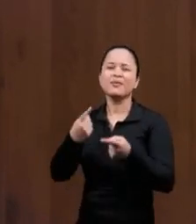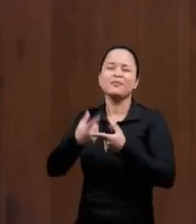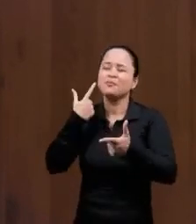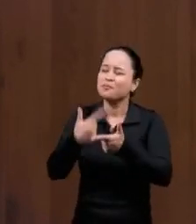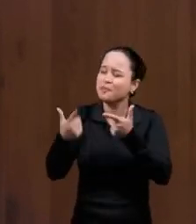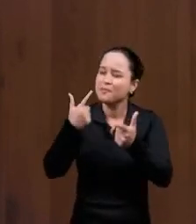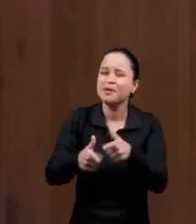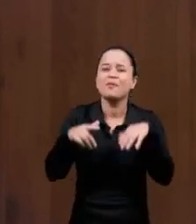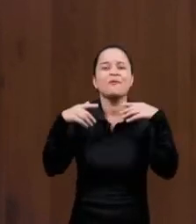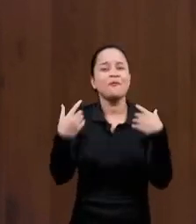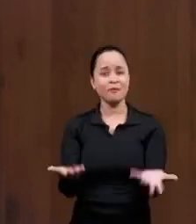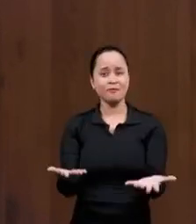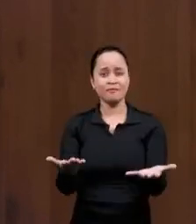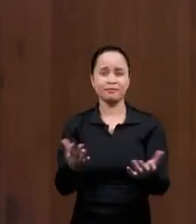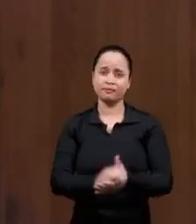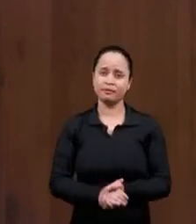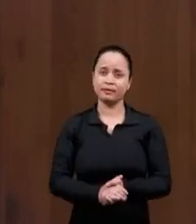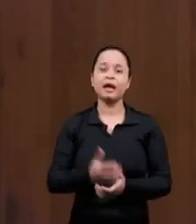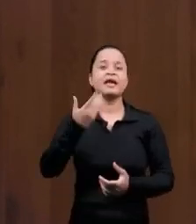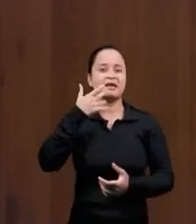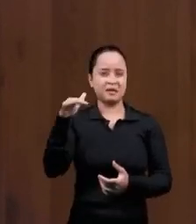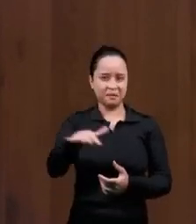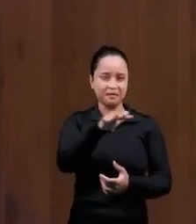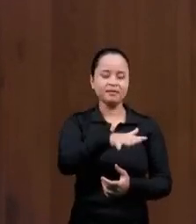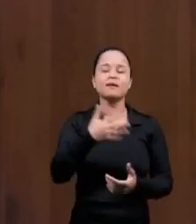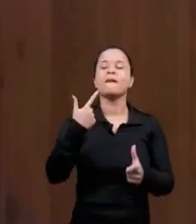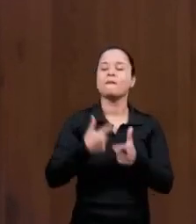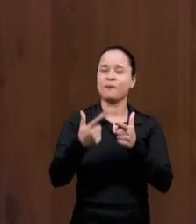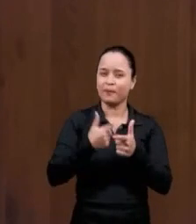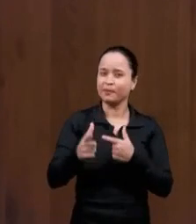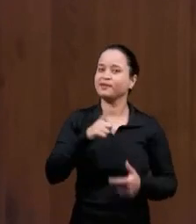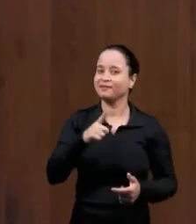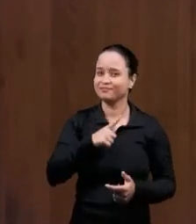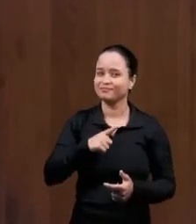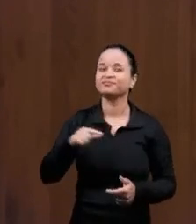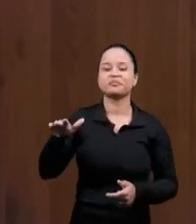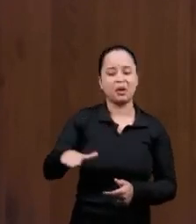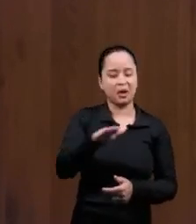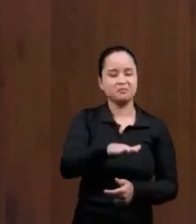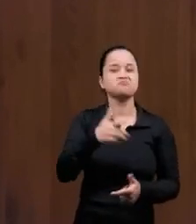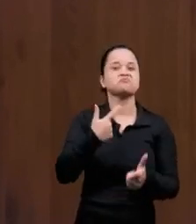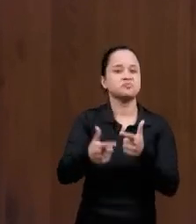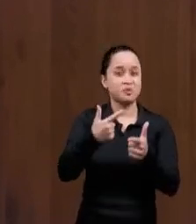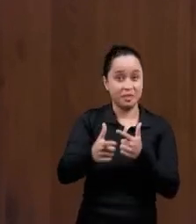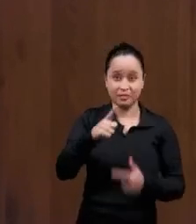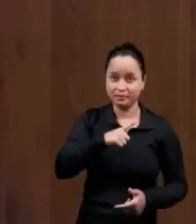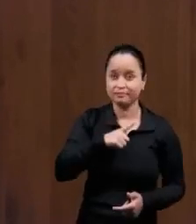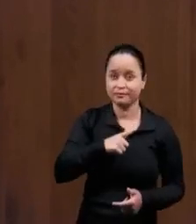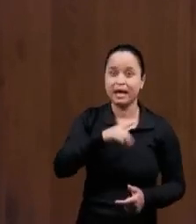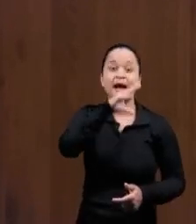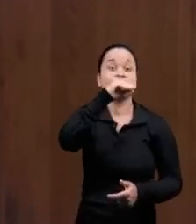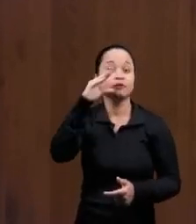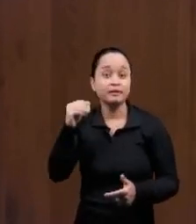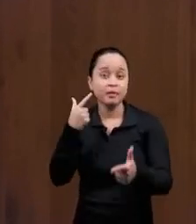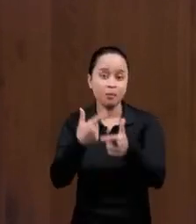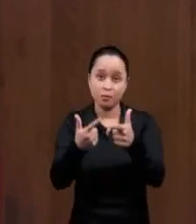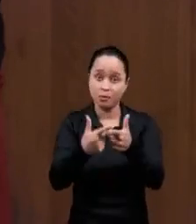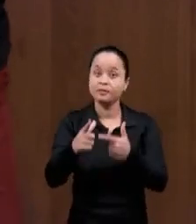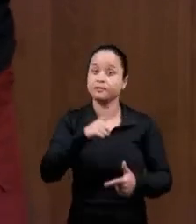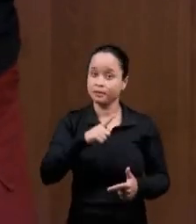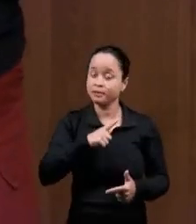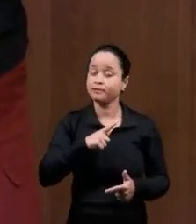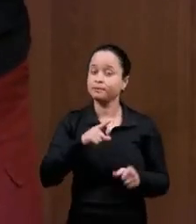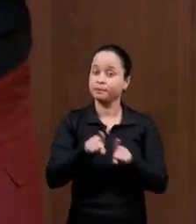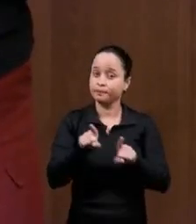problem is. Children do have problems. Intermediates have problems. Adolescents have problems. What's taking